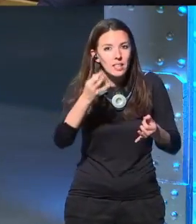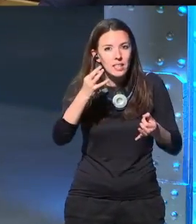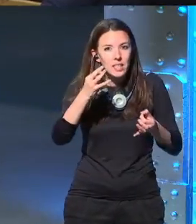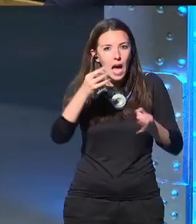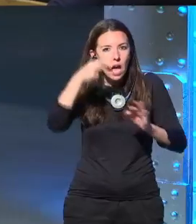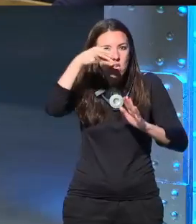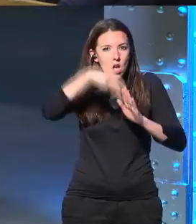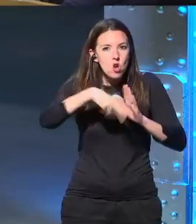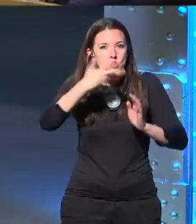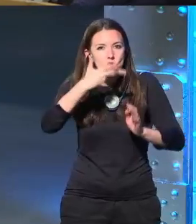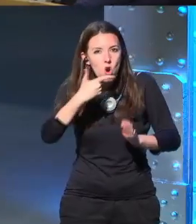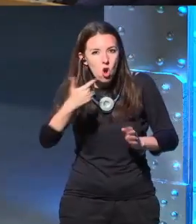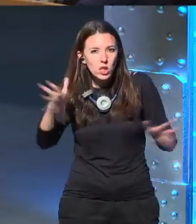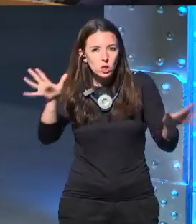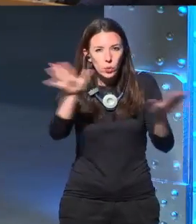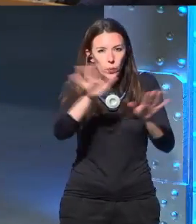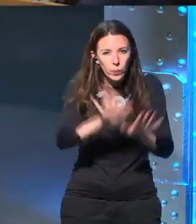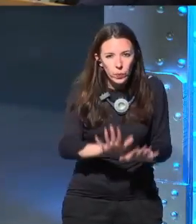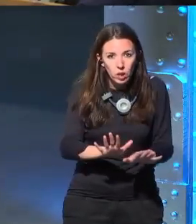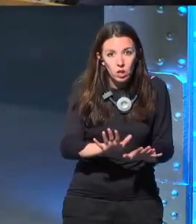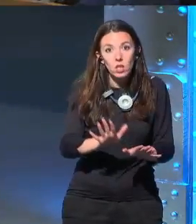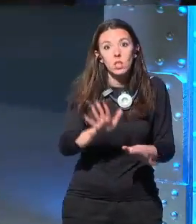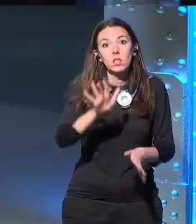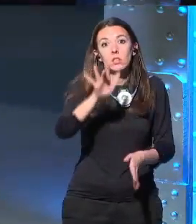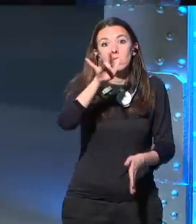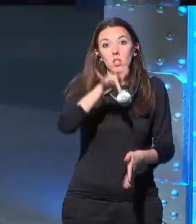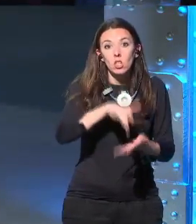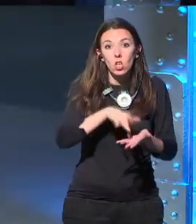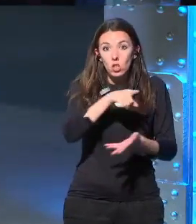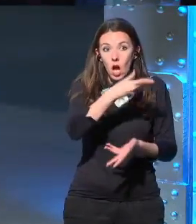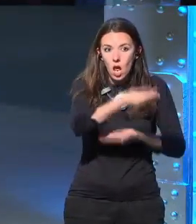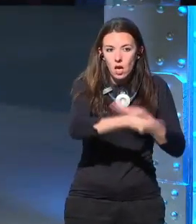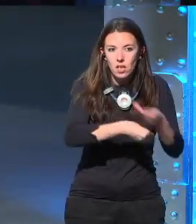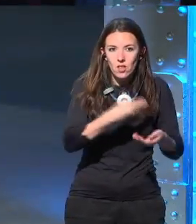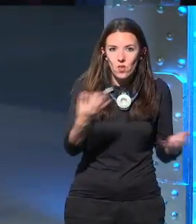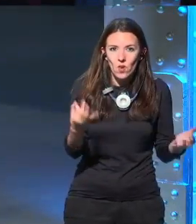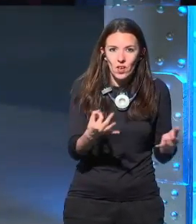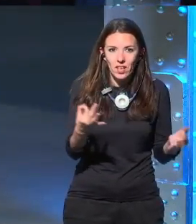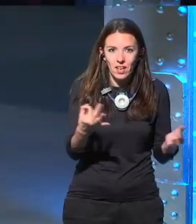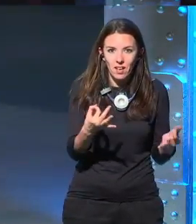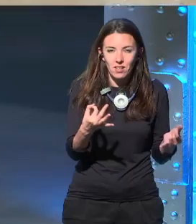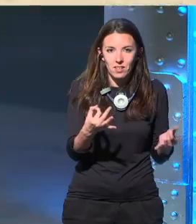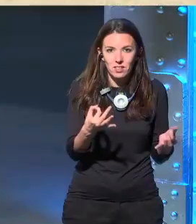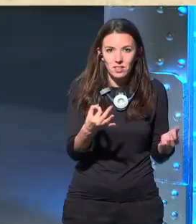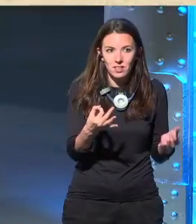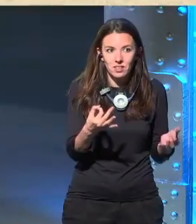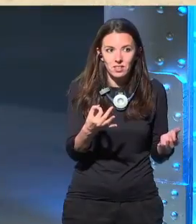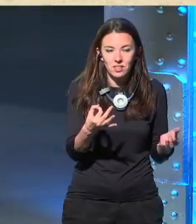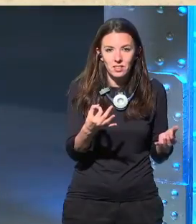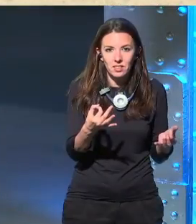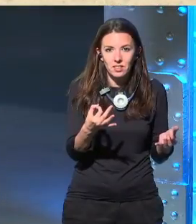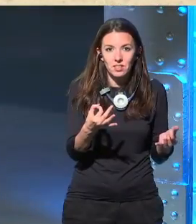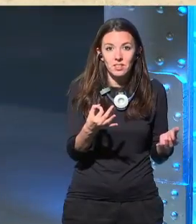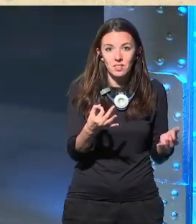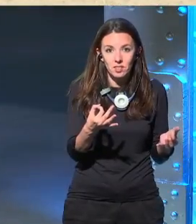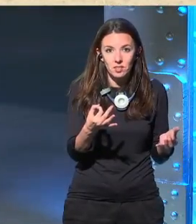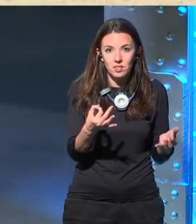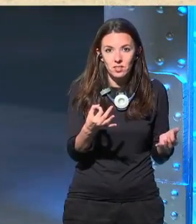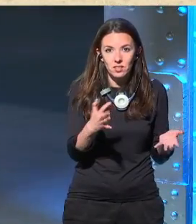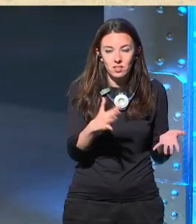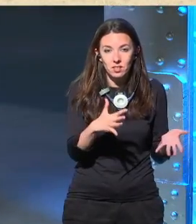he makes it so that the very edges of her lips in black and white actually go